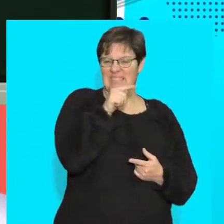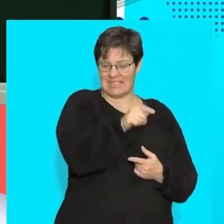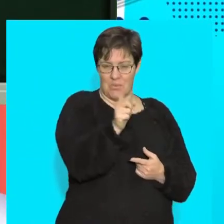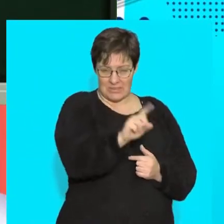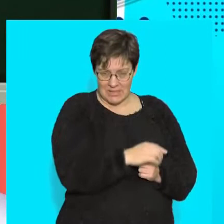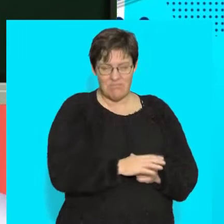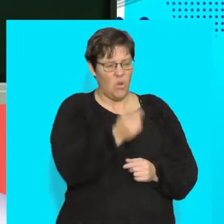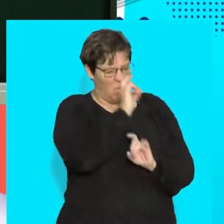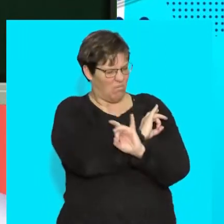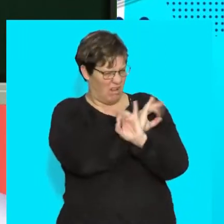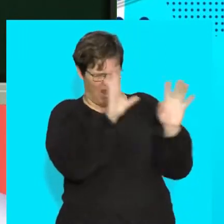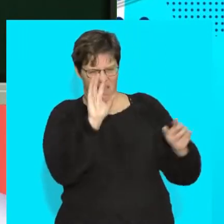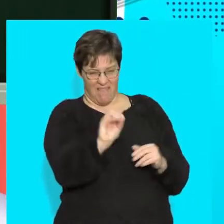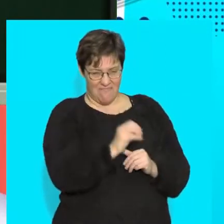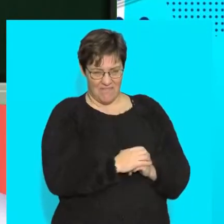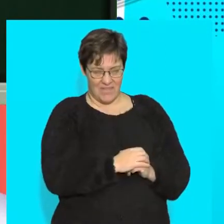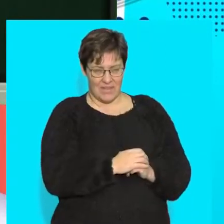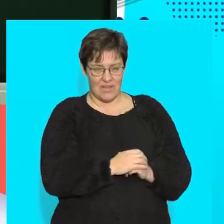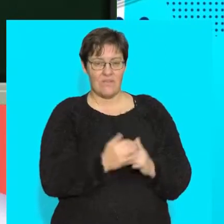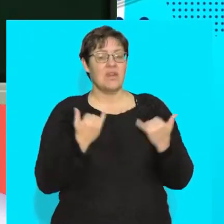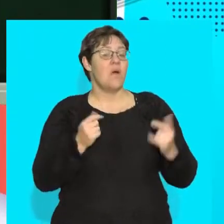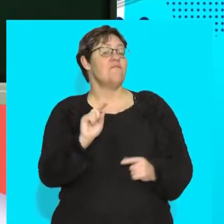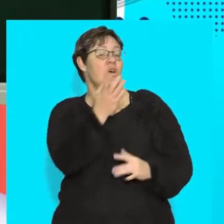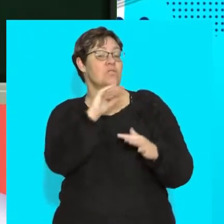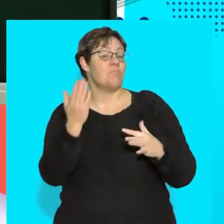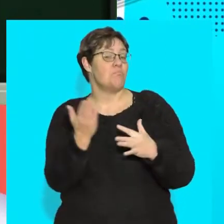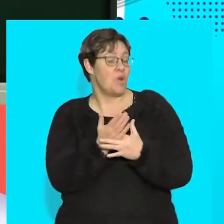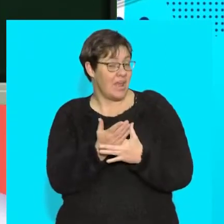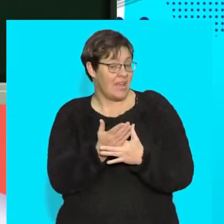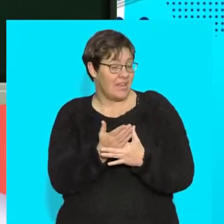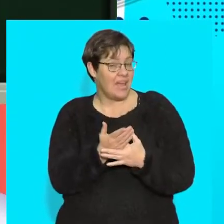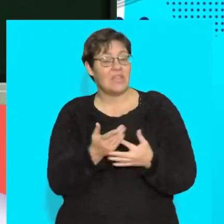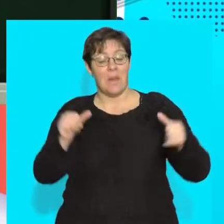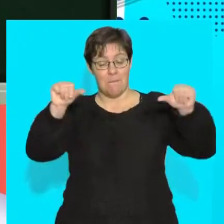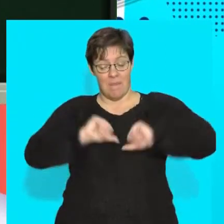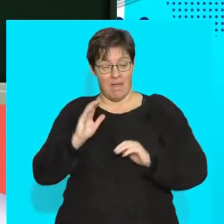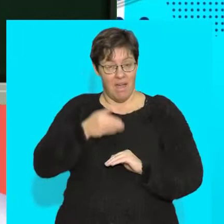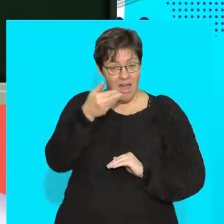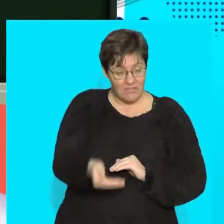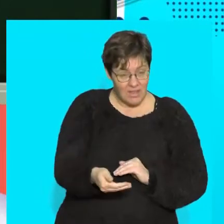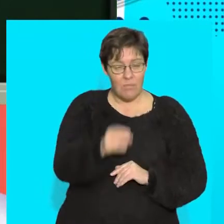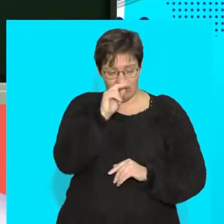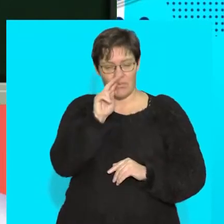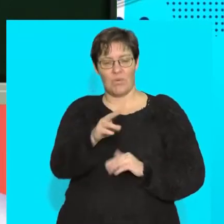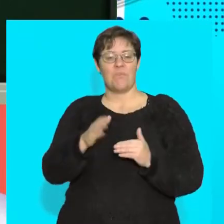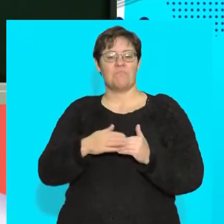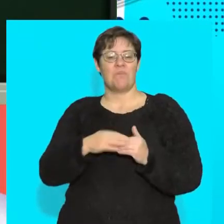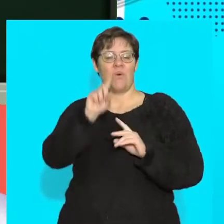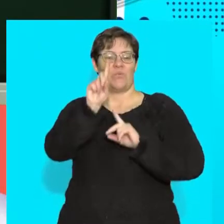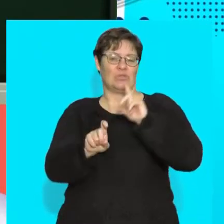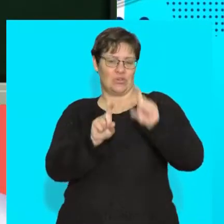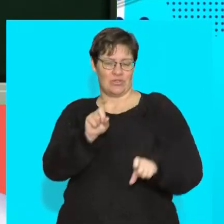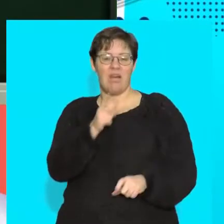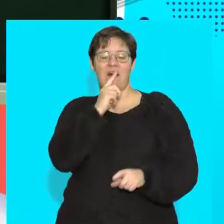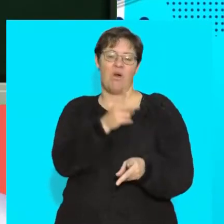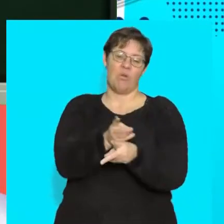familiar with. But for now, I want us to take a quick ad break. Then when we come back, we're going to look at some more questions on loans to